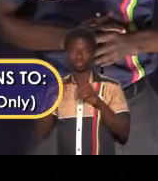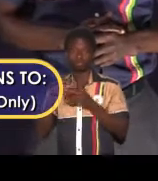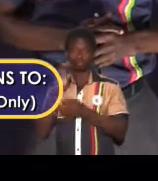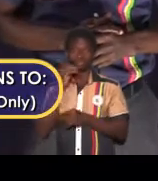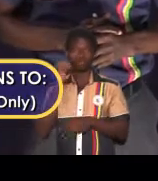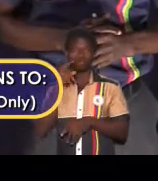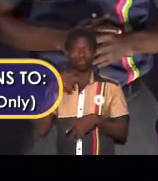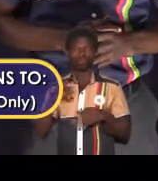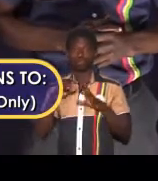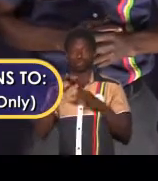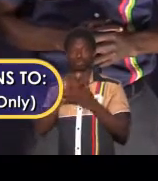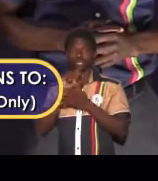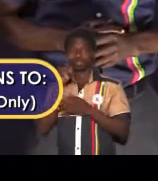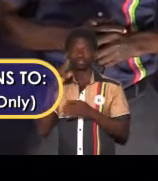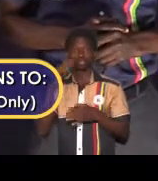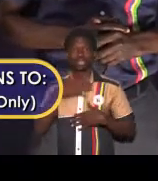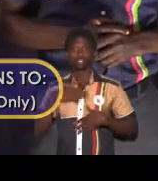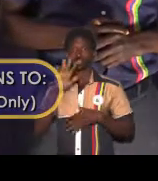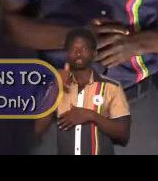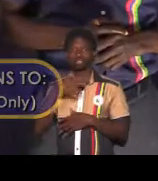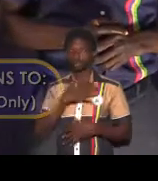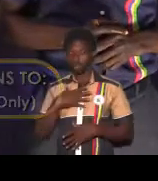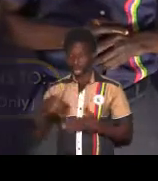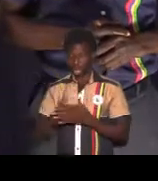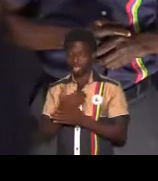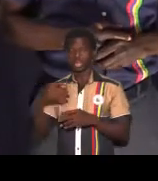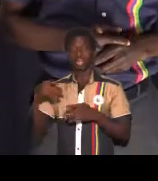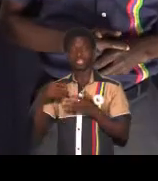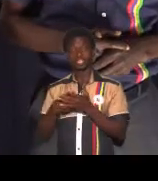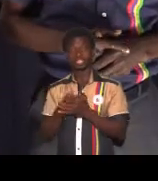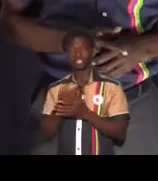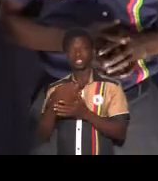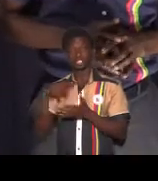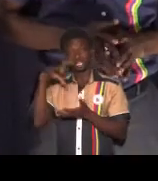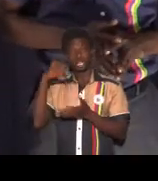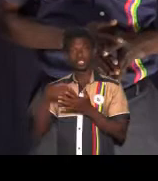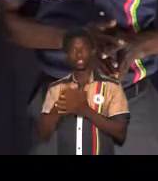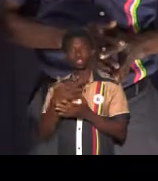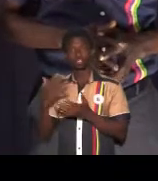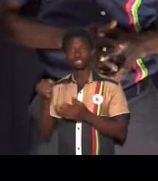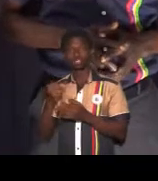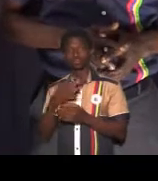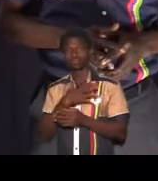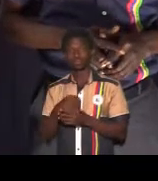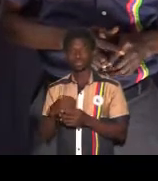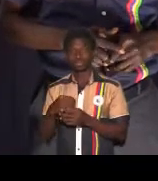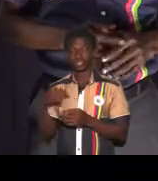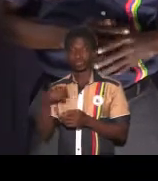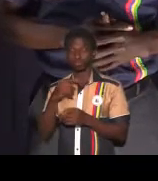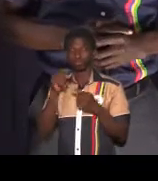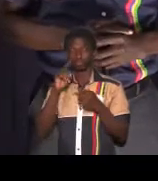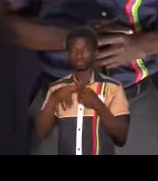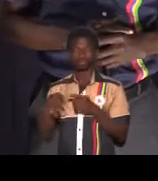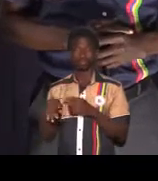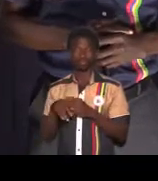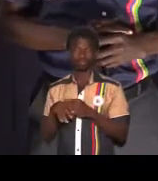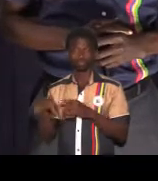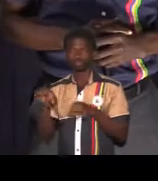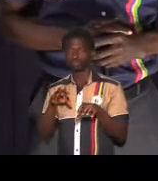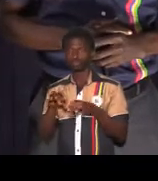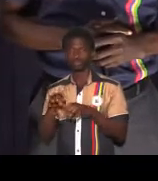Home. We hope that you have enjoyed yourself and that you have learned a lot of new things today. Now, we want you to take time out to